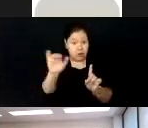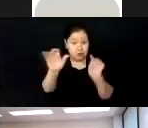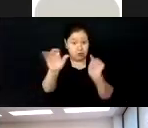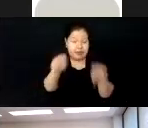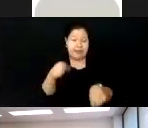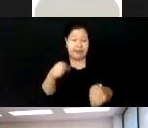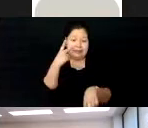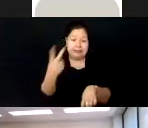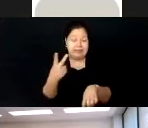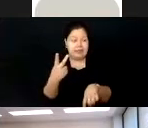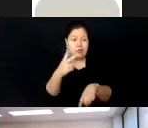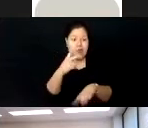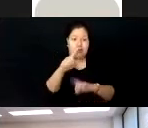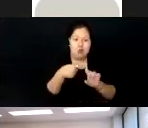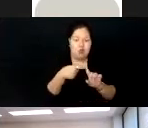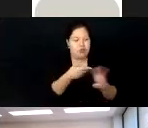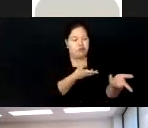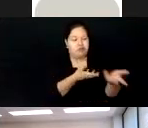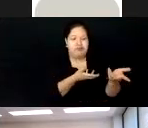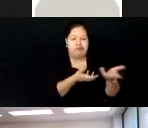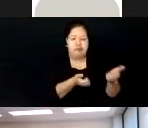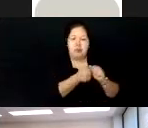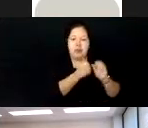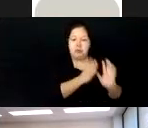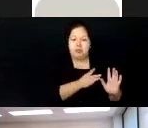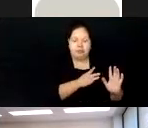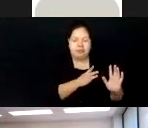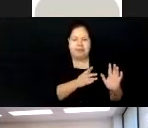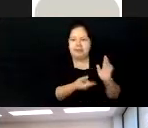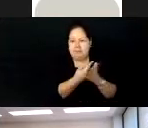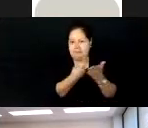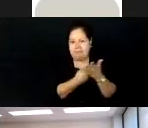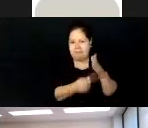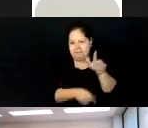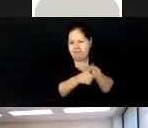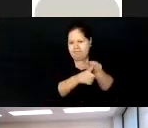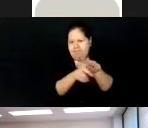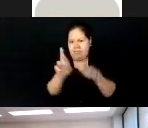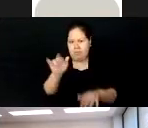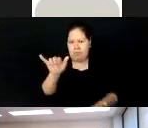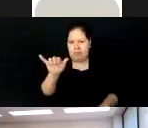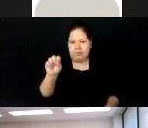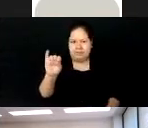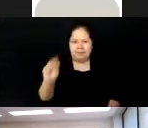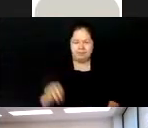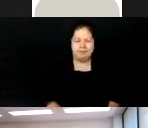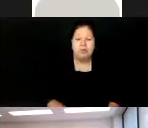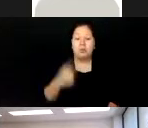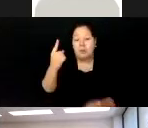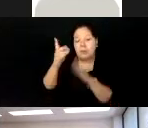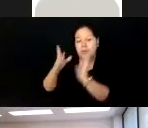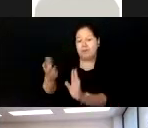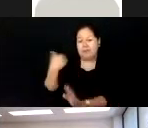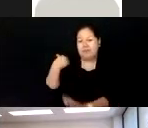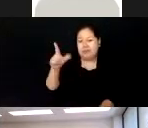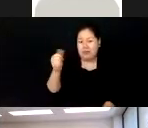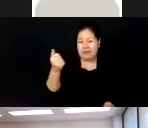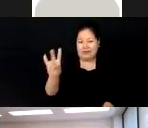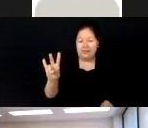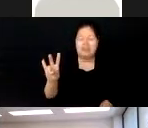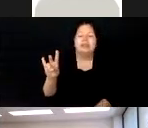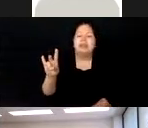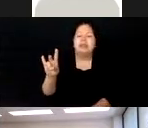within interpersonal interactions. Brenda Gunn, back in 2017, wrote that racism,